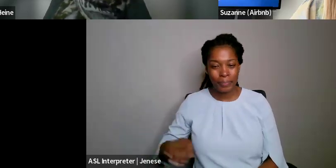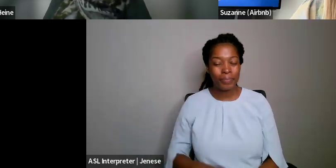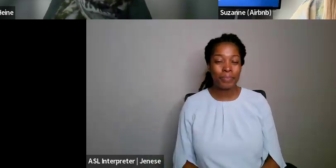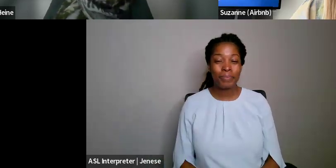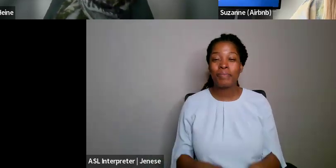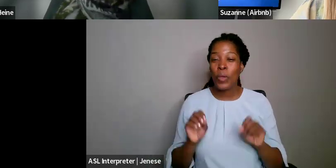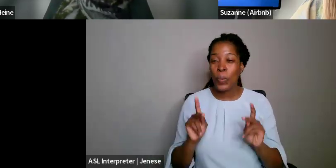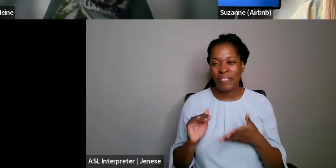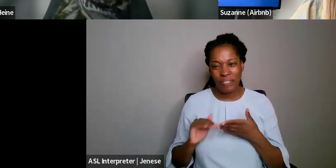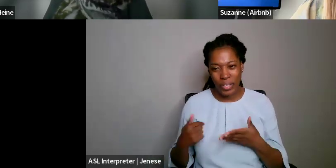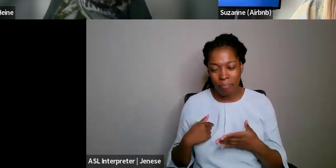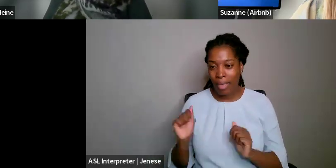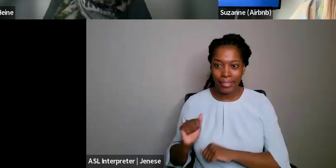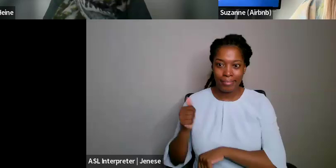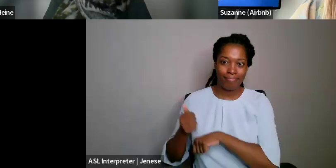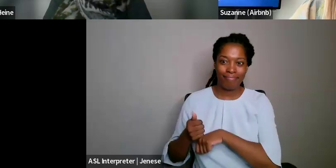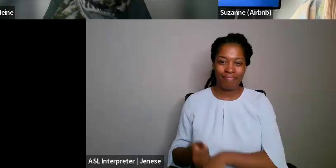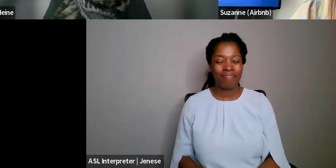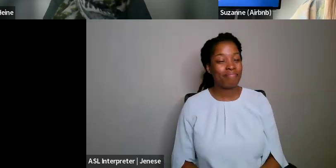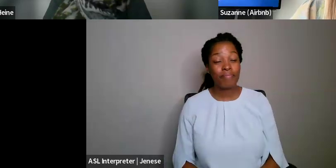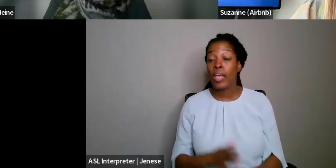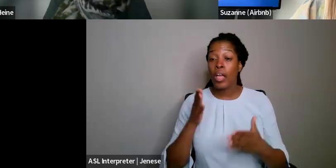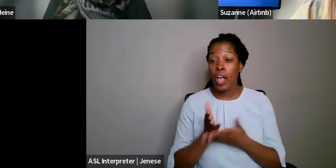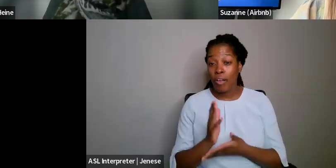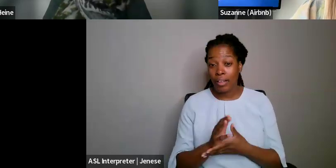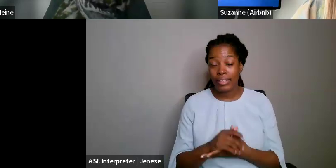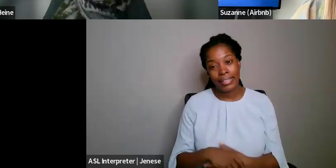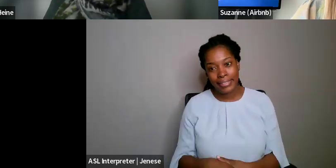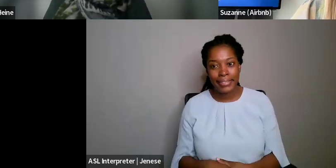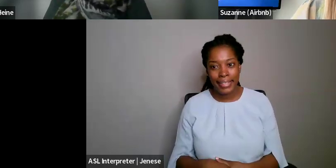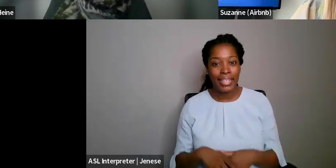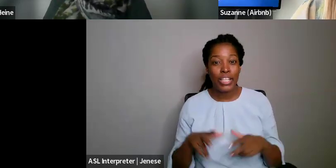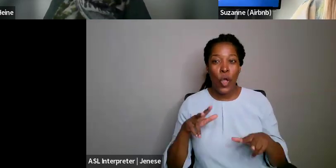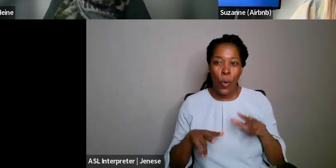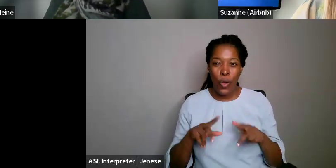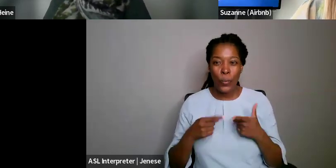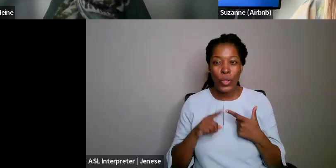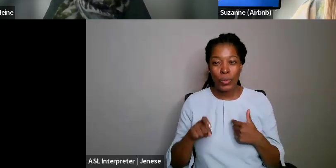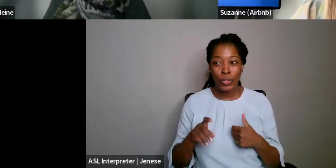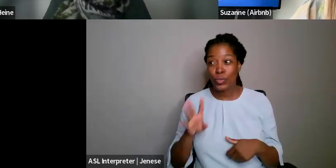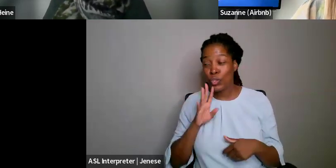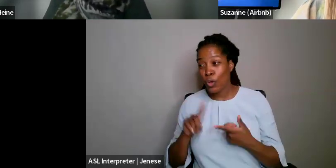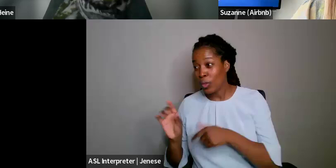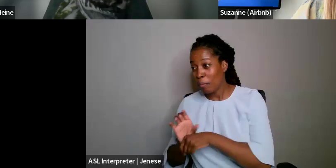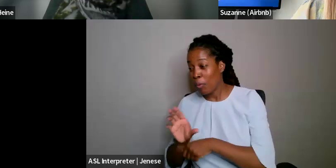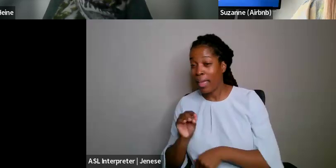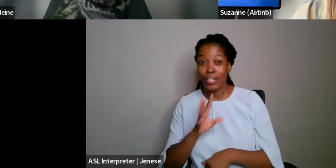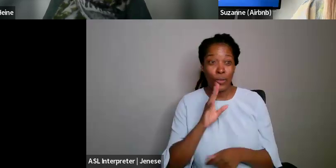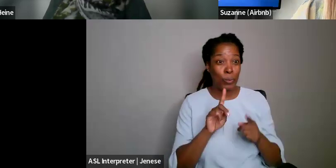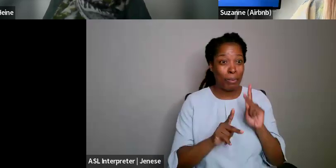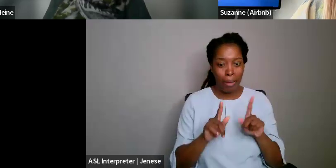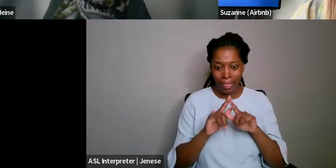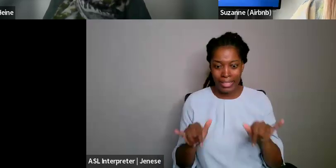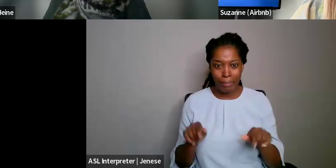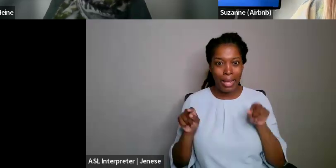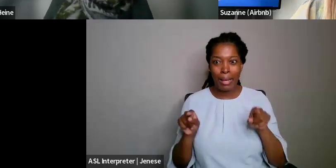Okay, forgive me. Right. It's quite awkward when you have to talk to the computer and talk to people at the same time. And